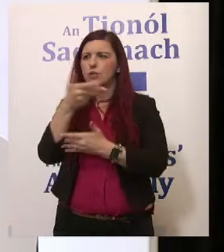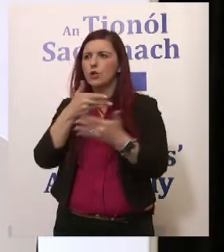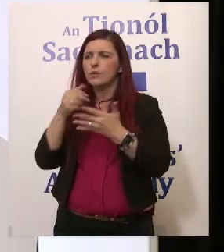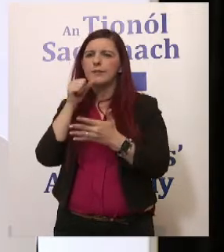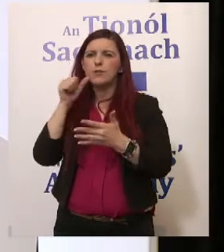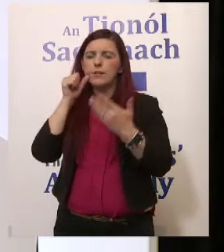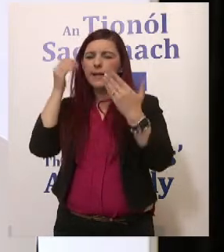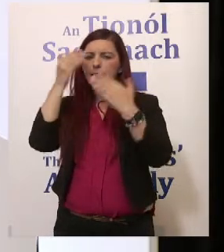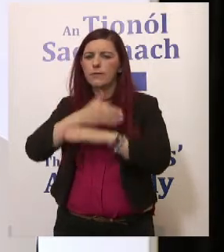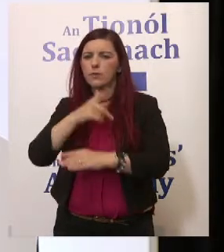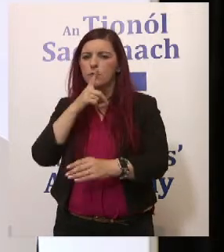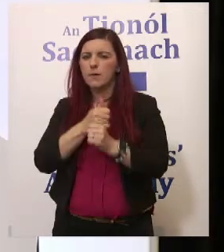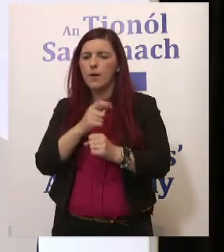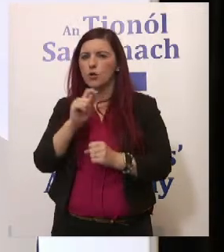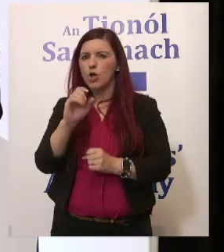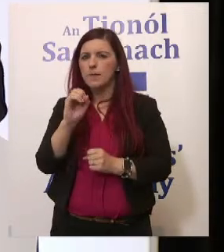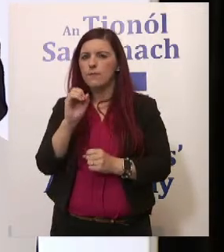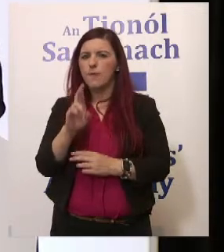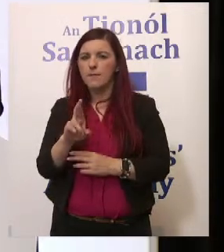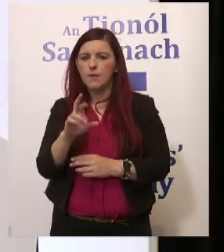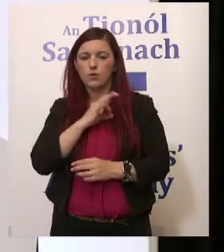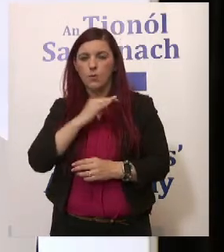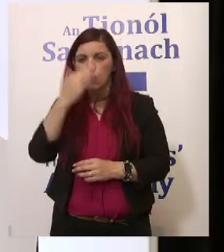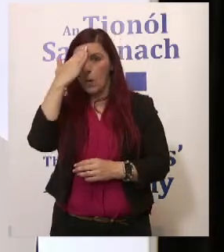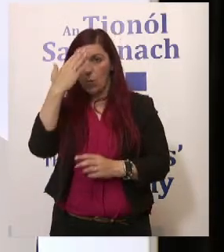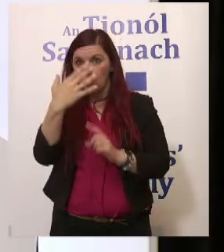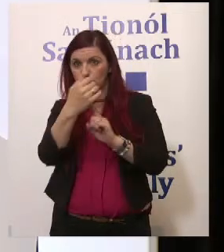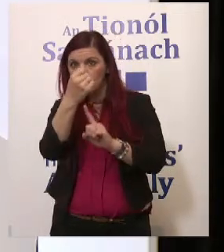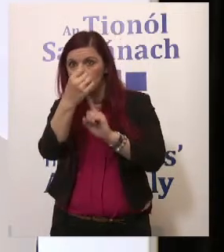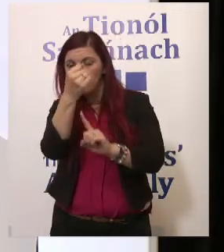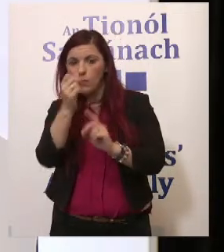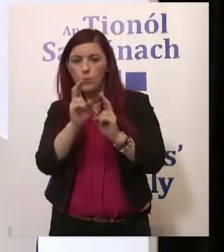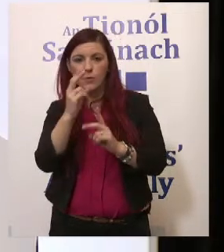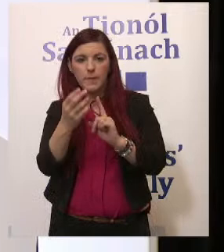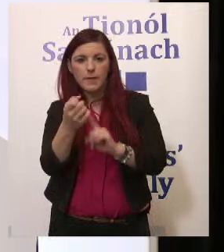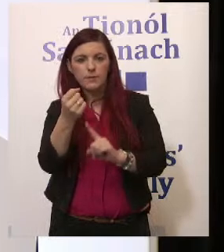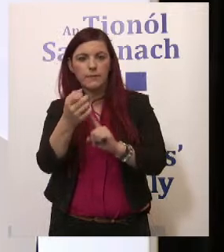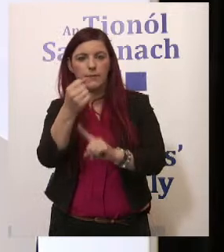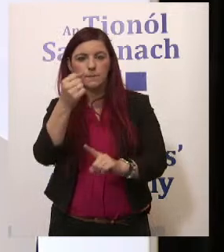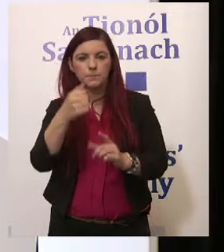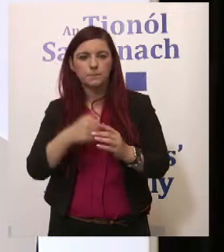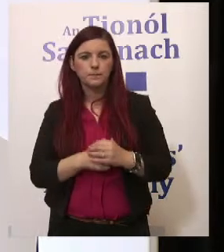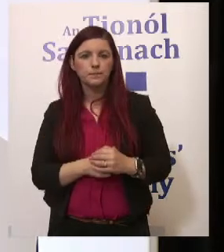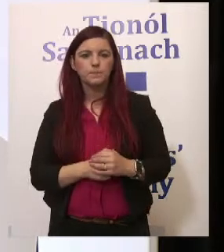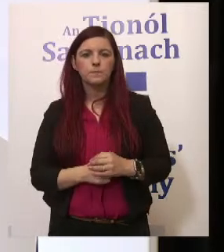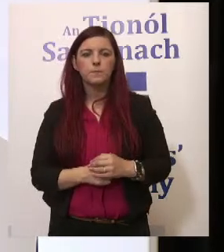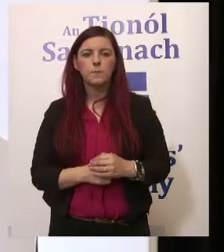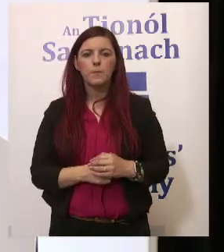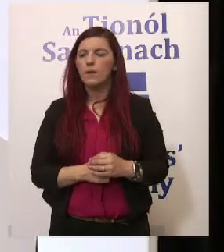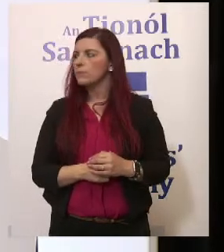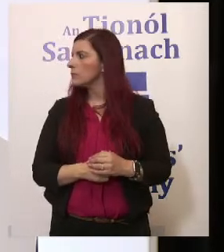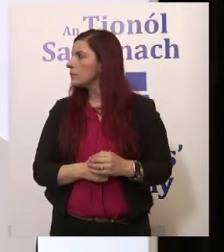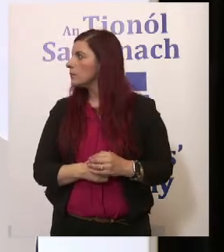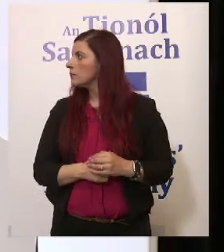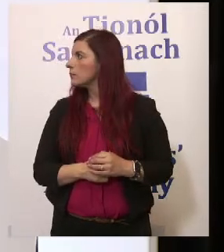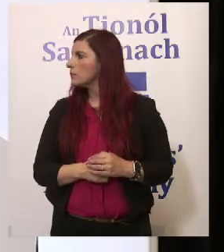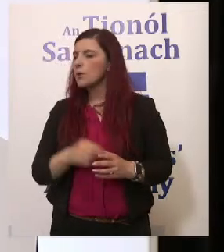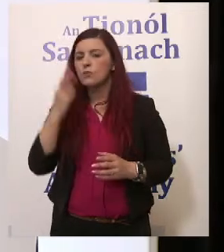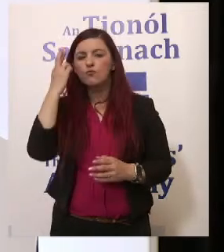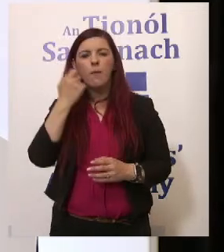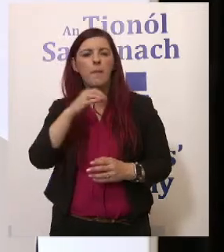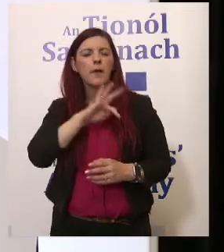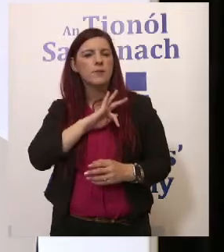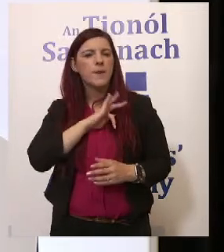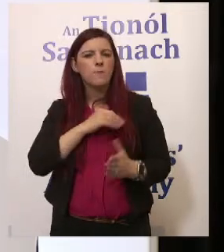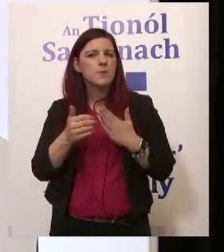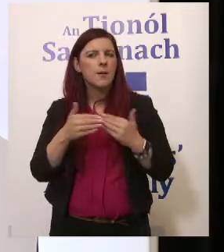that, and it's good to know that we're on track in terms of holding to the terms of reference. Just to remind ourselves